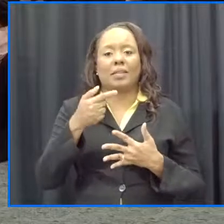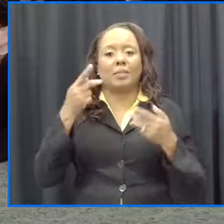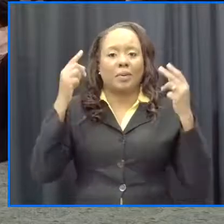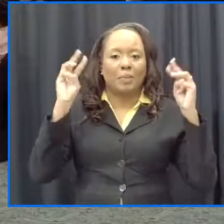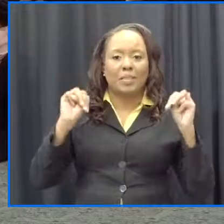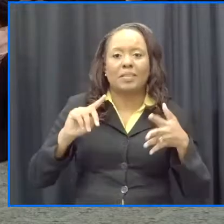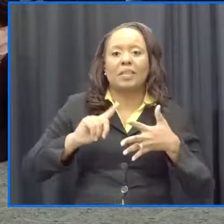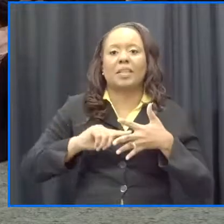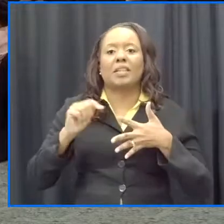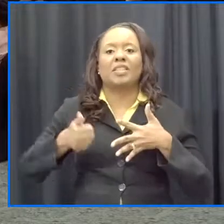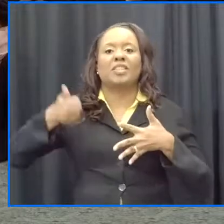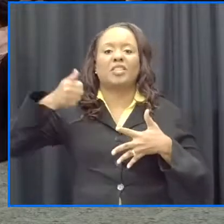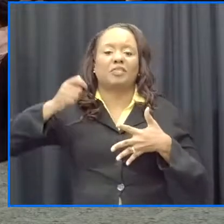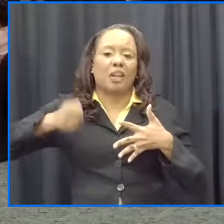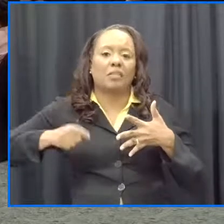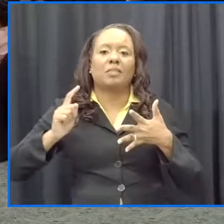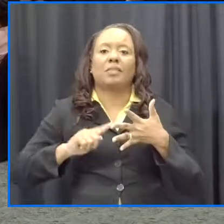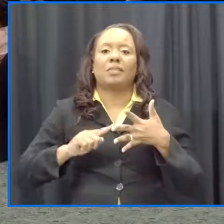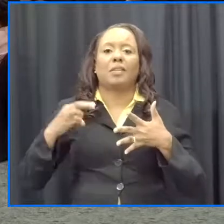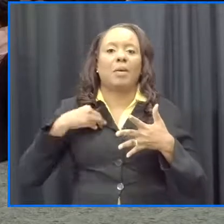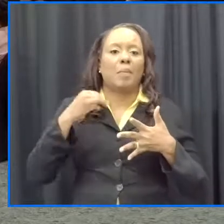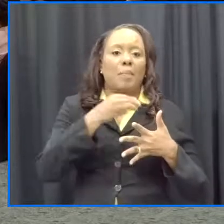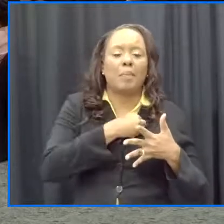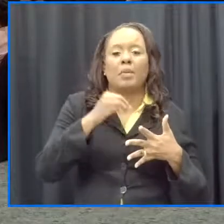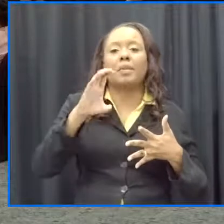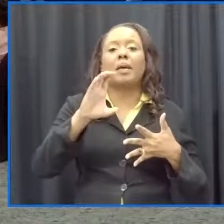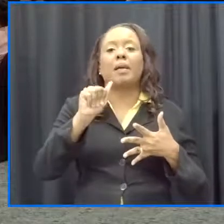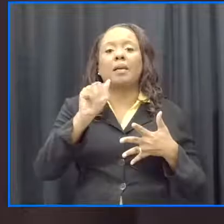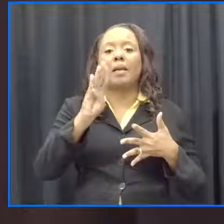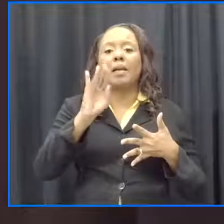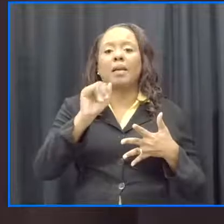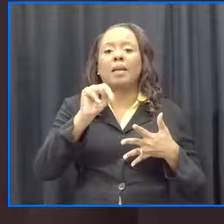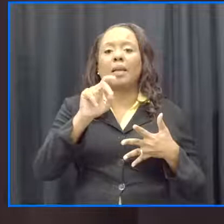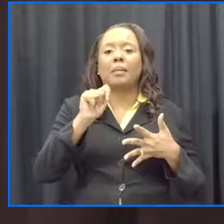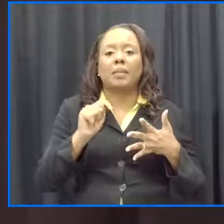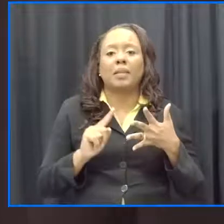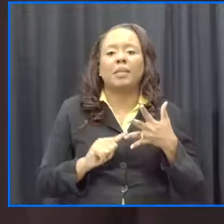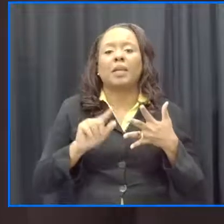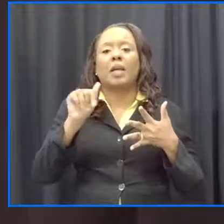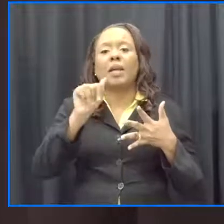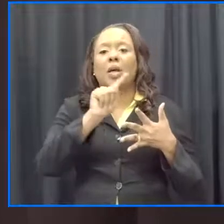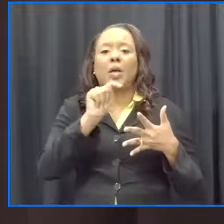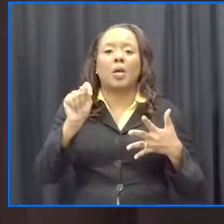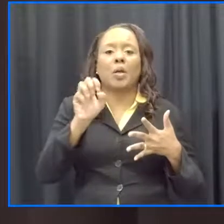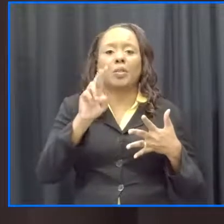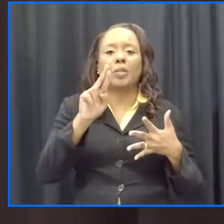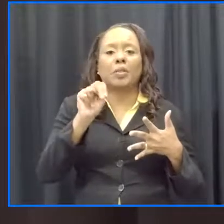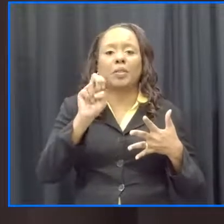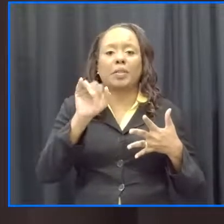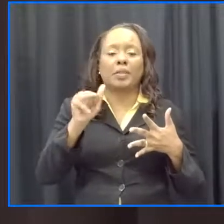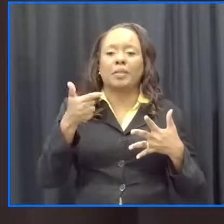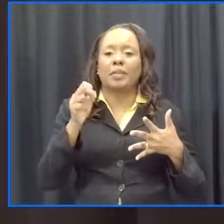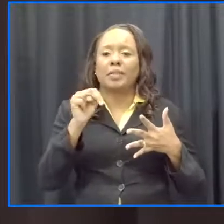Justice, Attorney General, members of Cabinet, members of Parliament, including the